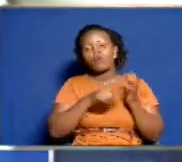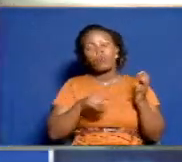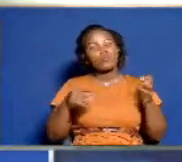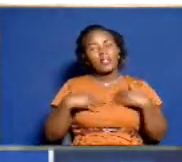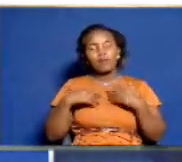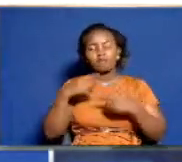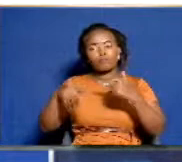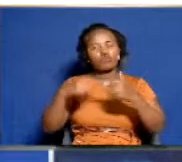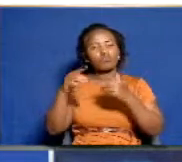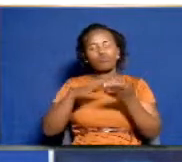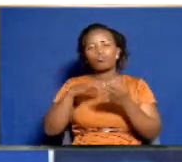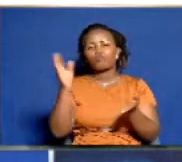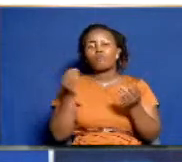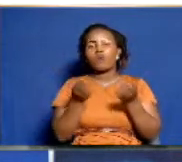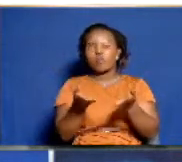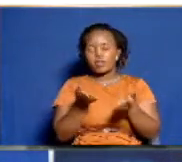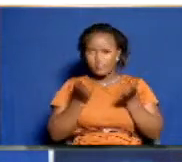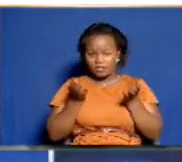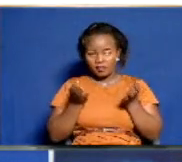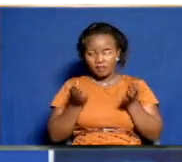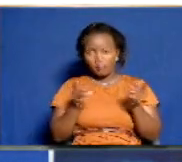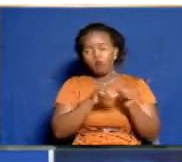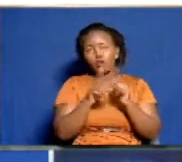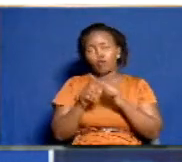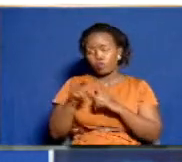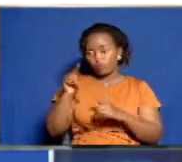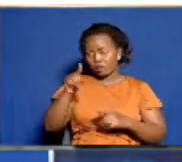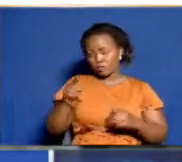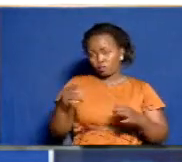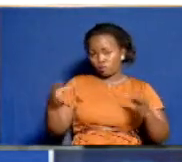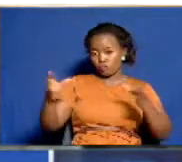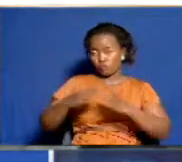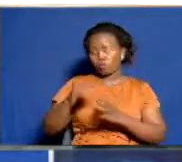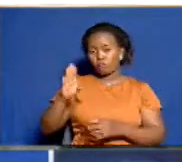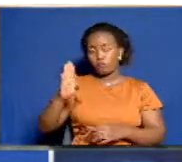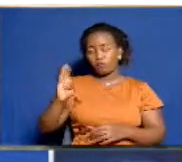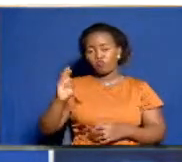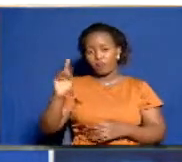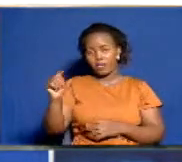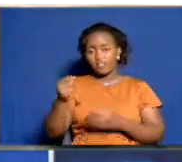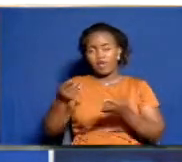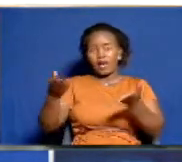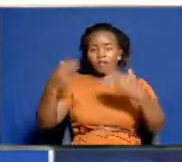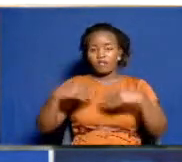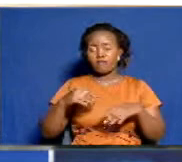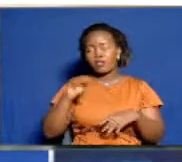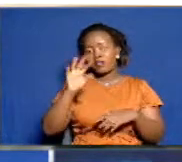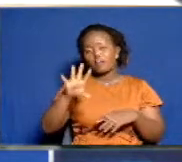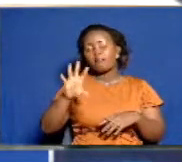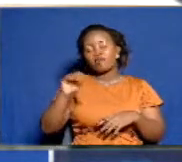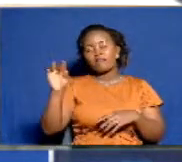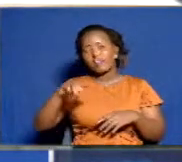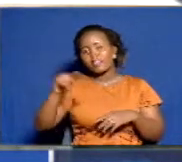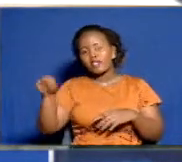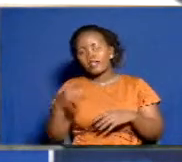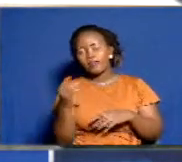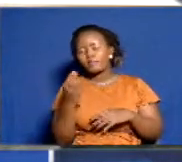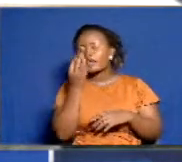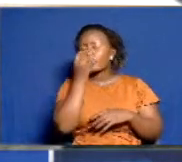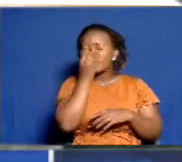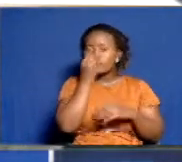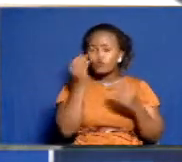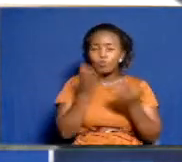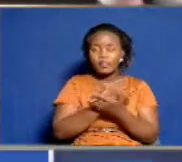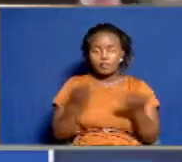our need. And Becking recognized that, and for giving us 500,000 worth of oxygen and consumables, we